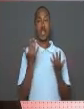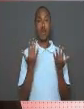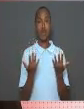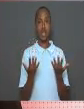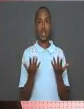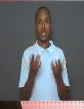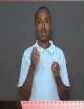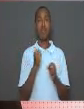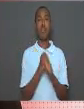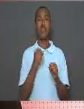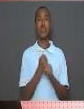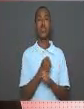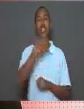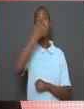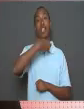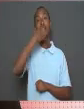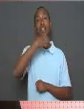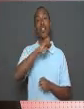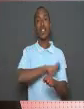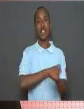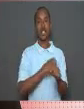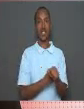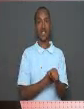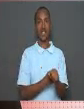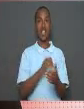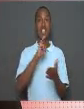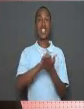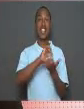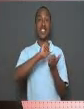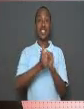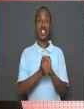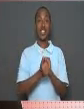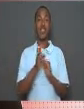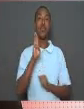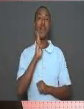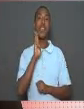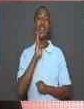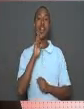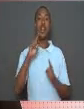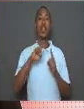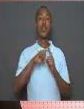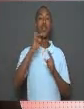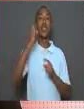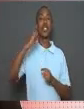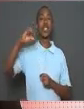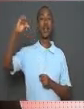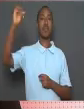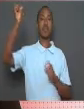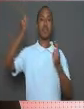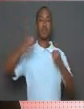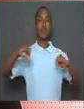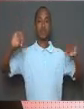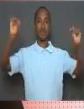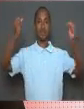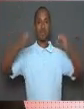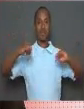Combustion produces heat energy that changes water to steam.